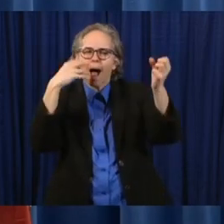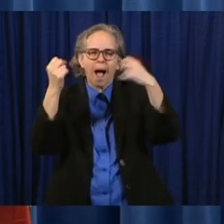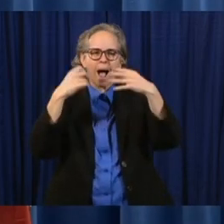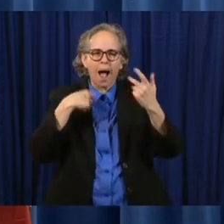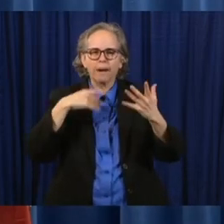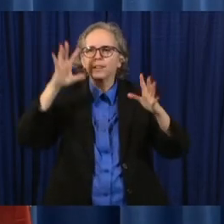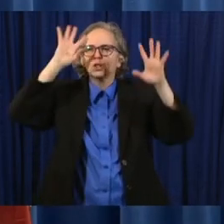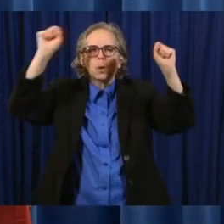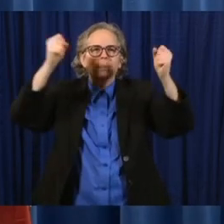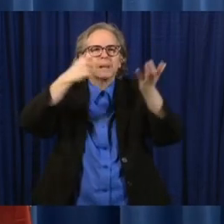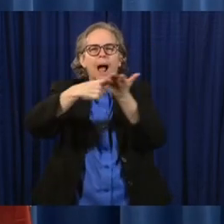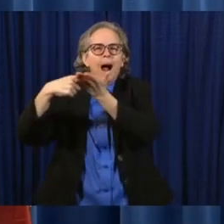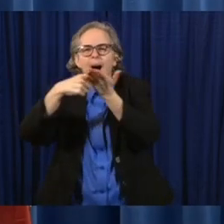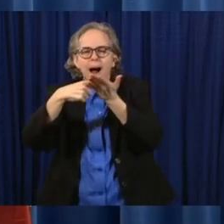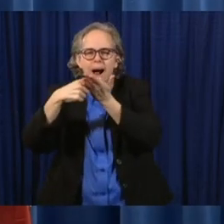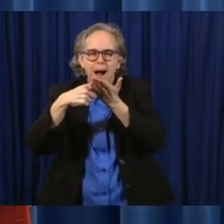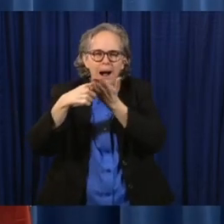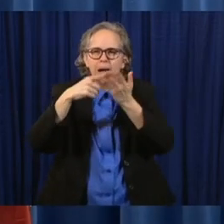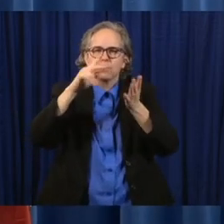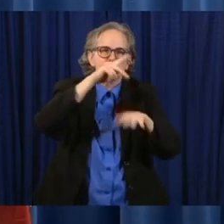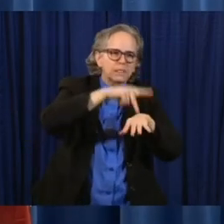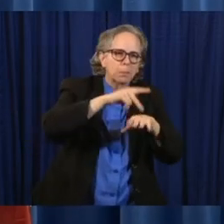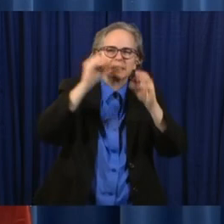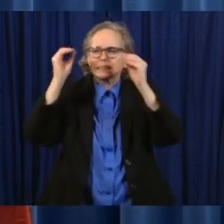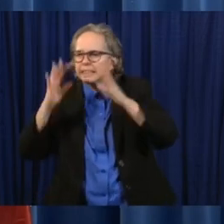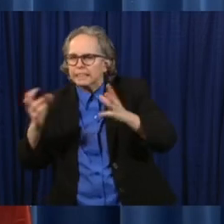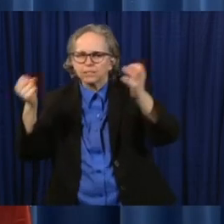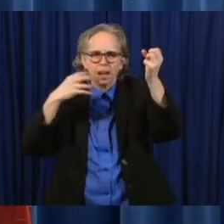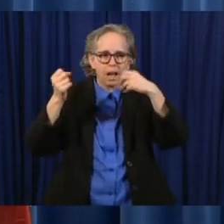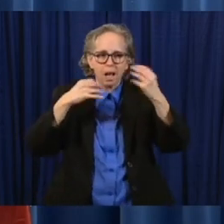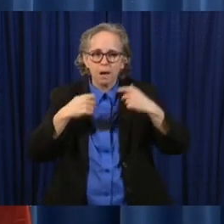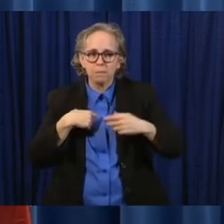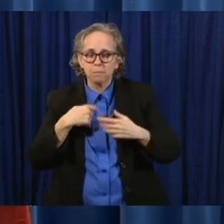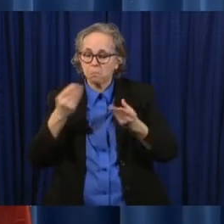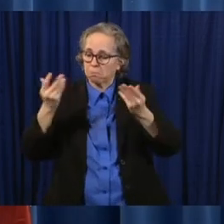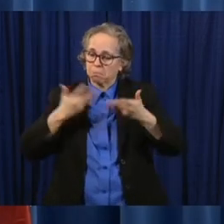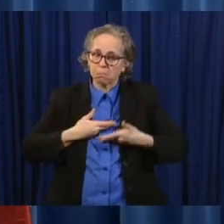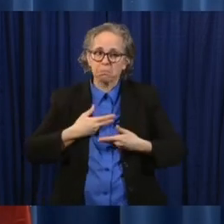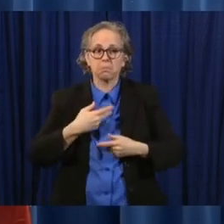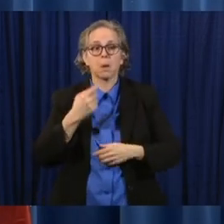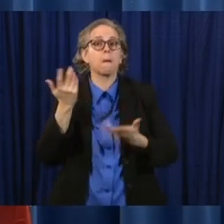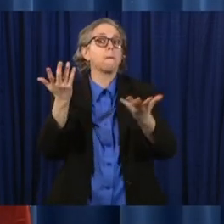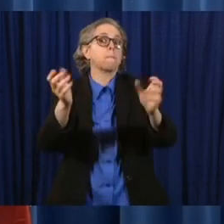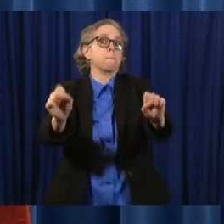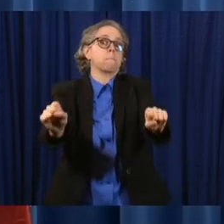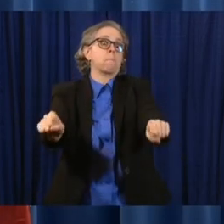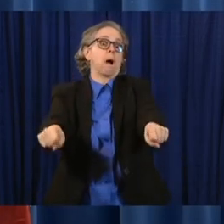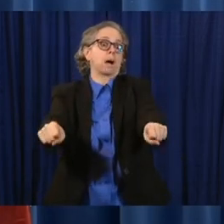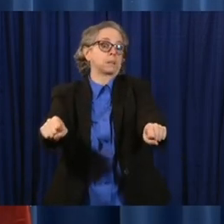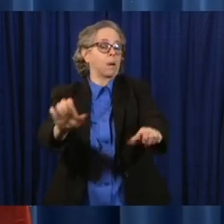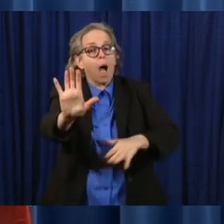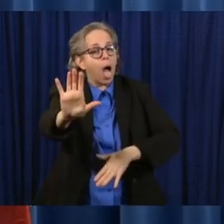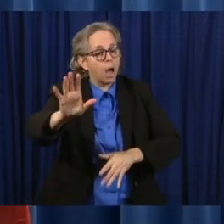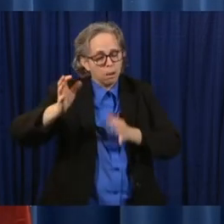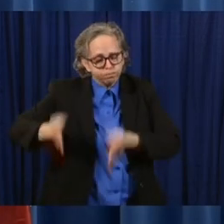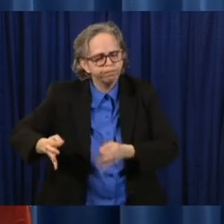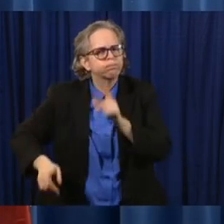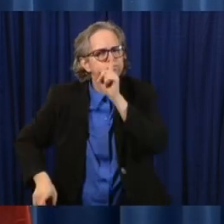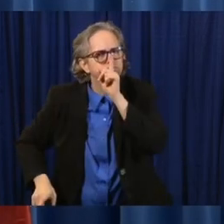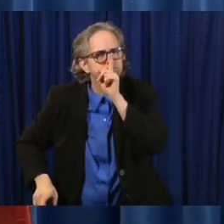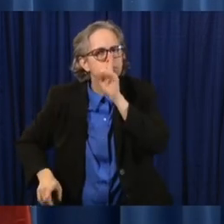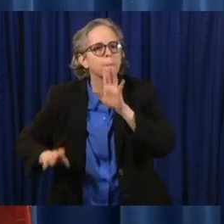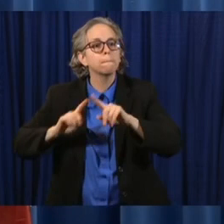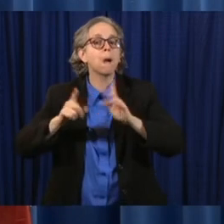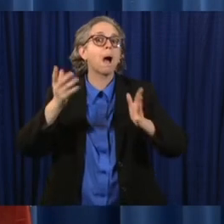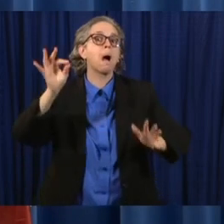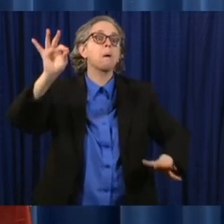superintendents and teachers was the possibility, and there's no decision about this obviously, but the